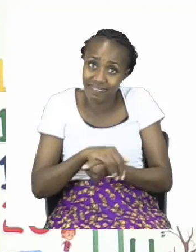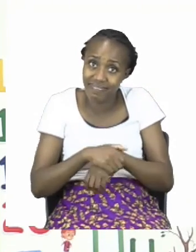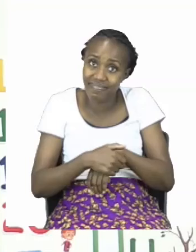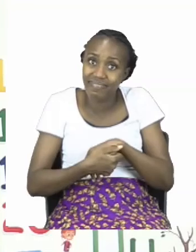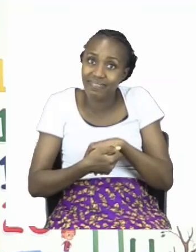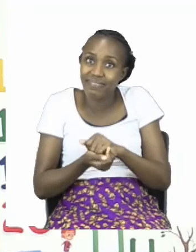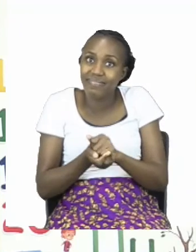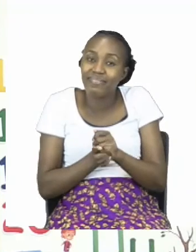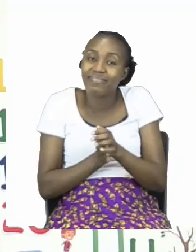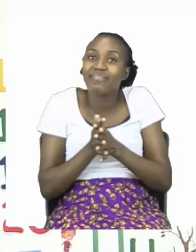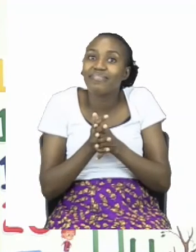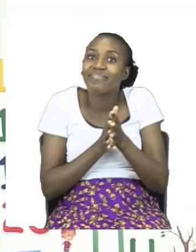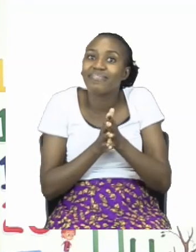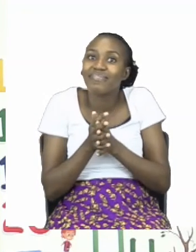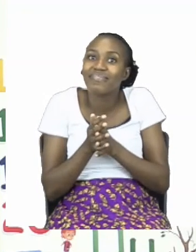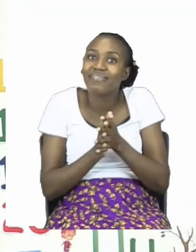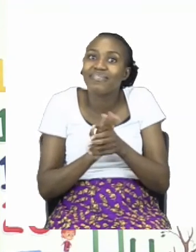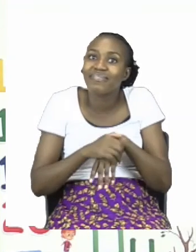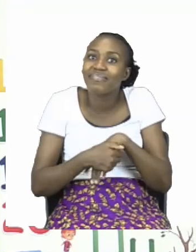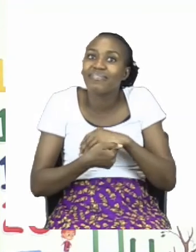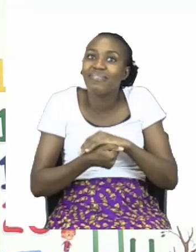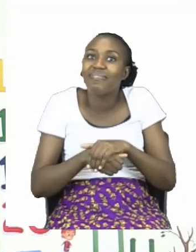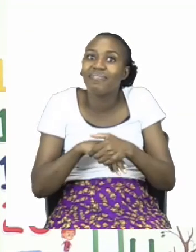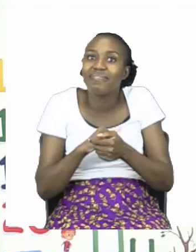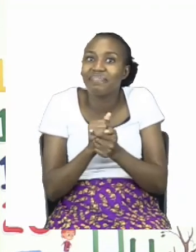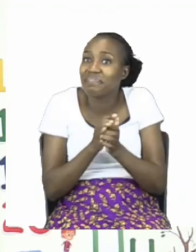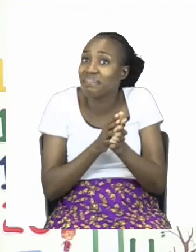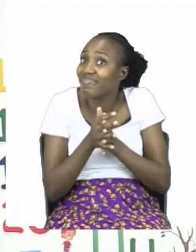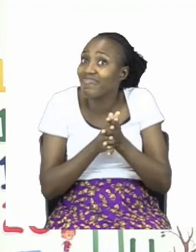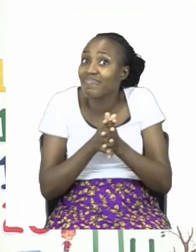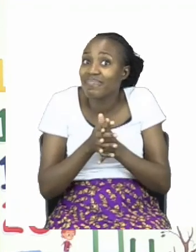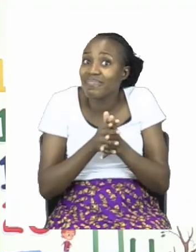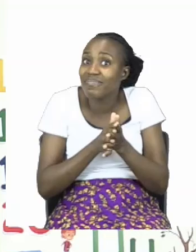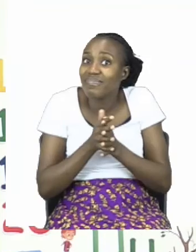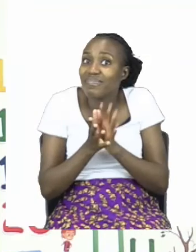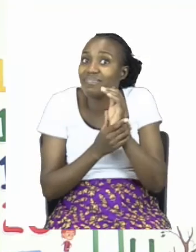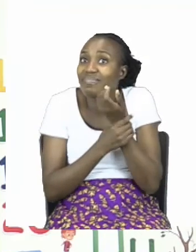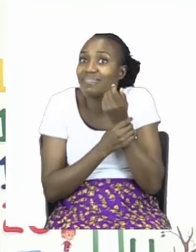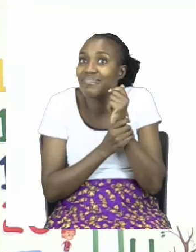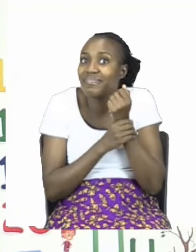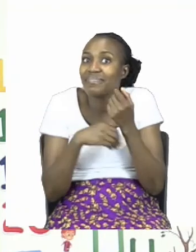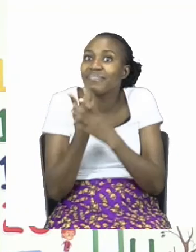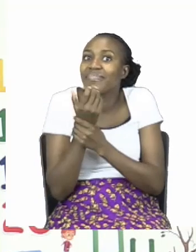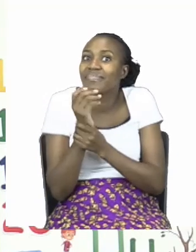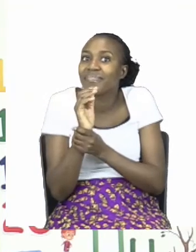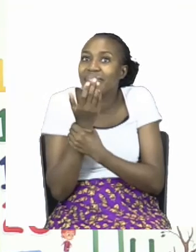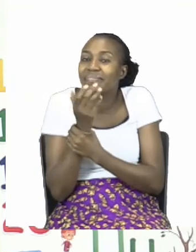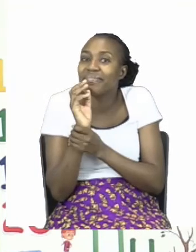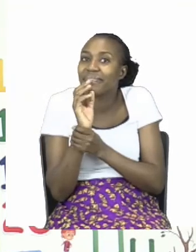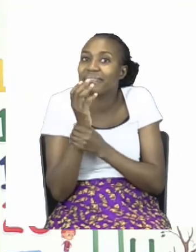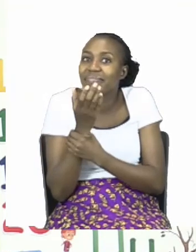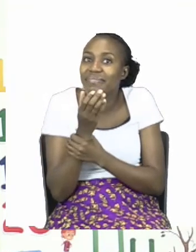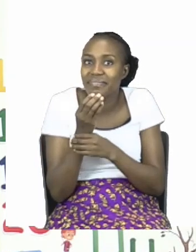hands, around our hands, in between our fingers, on our wrists, and our